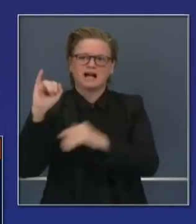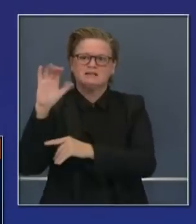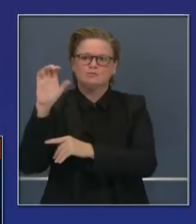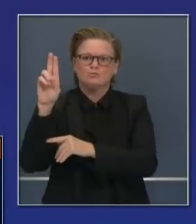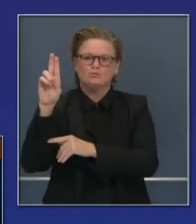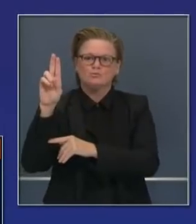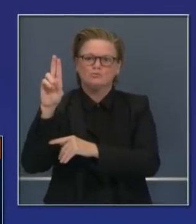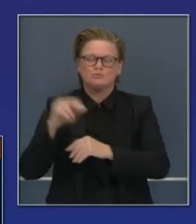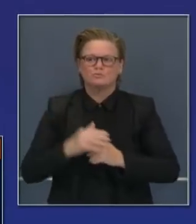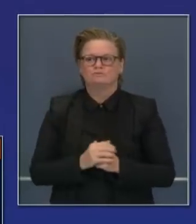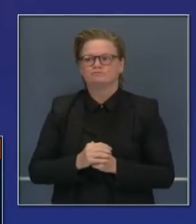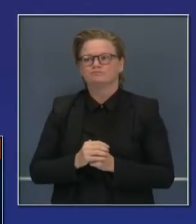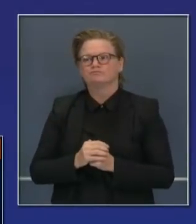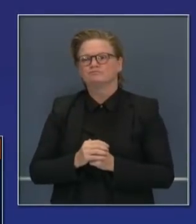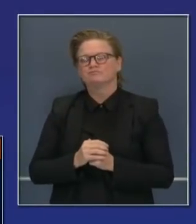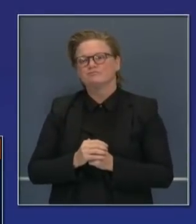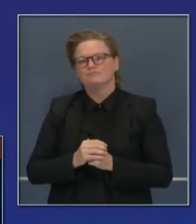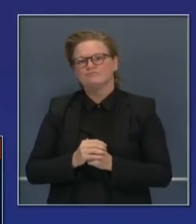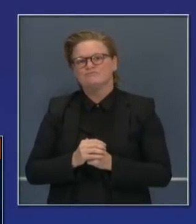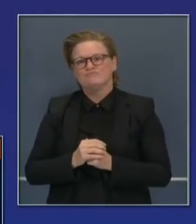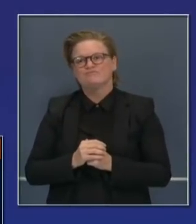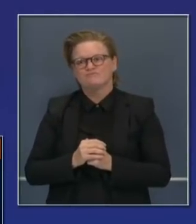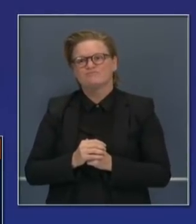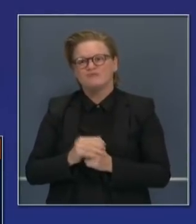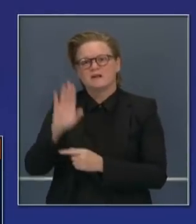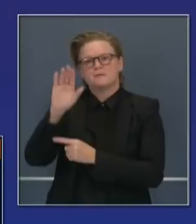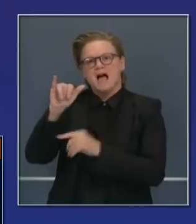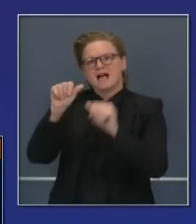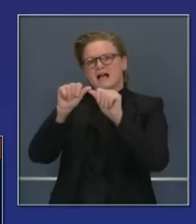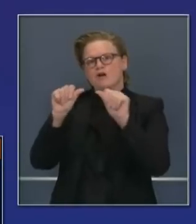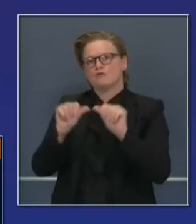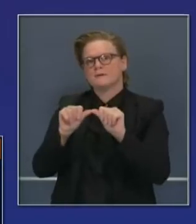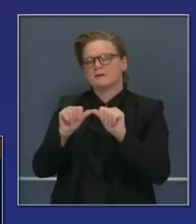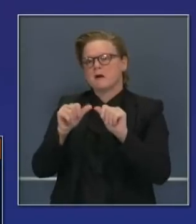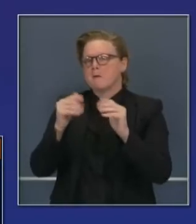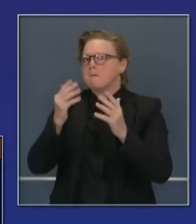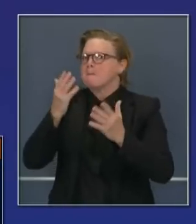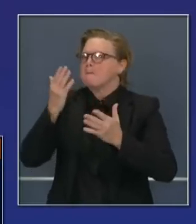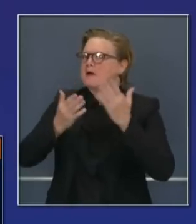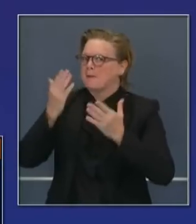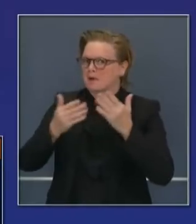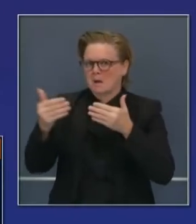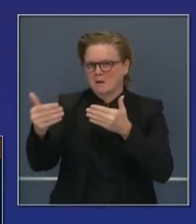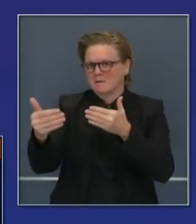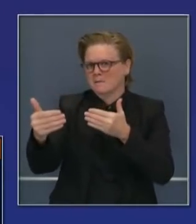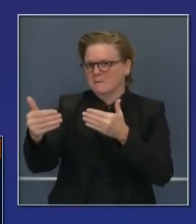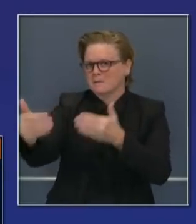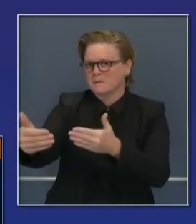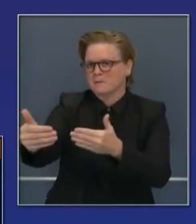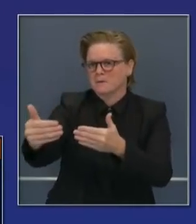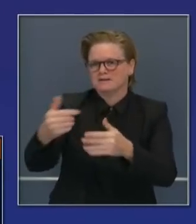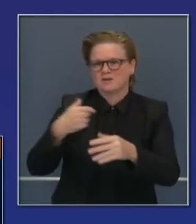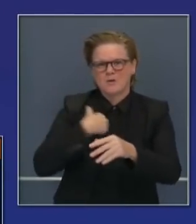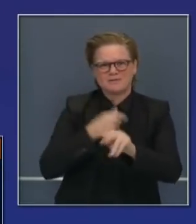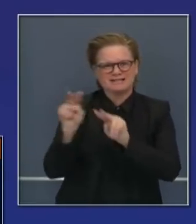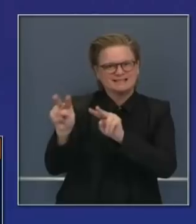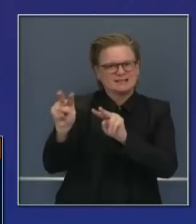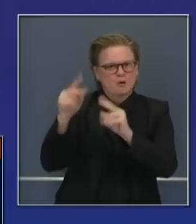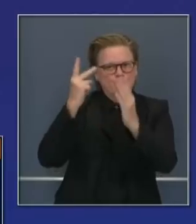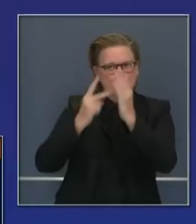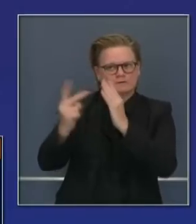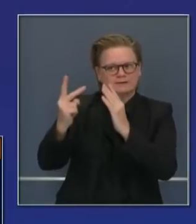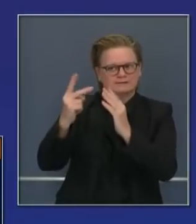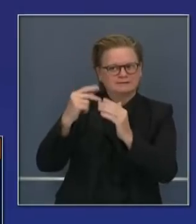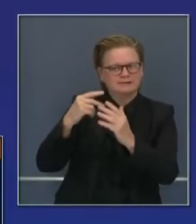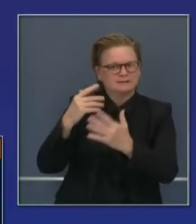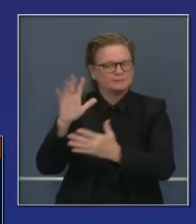a few extra days. Our current projections suggest mid, maybe late December, but all within just